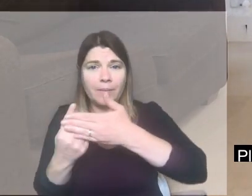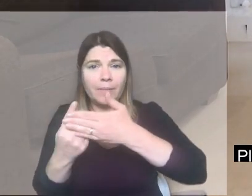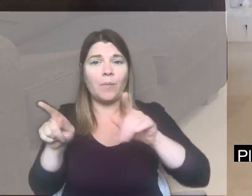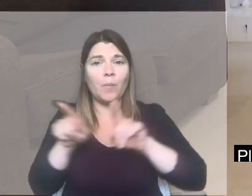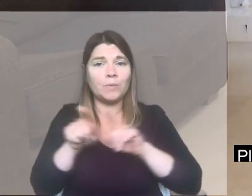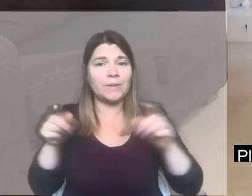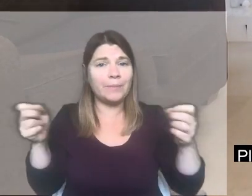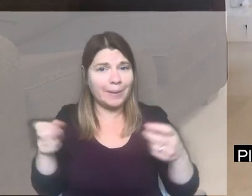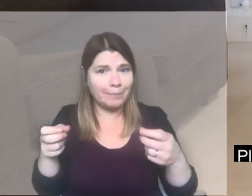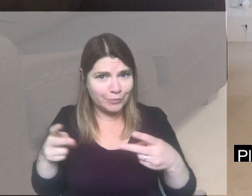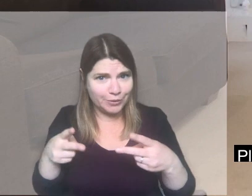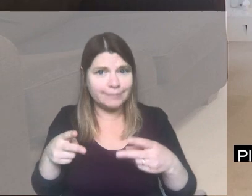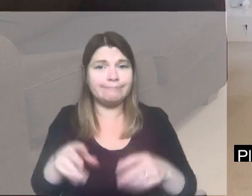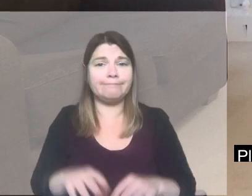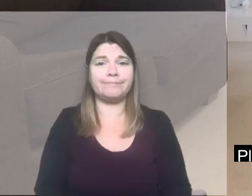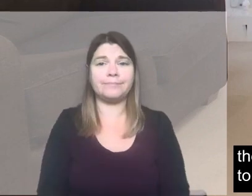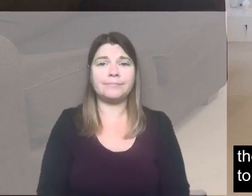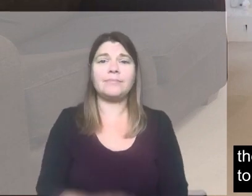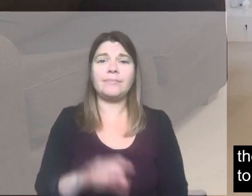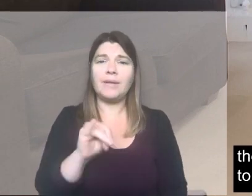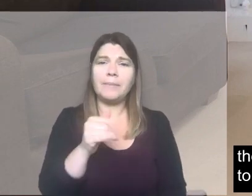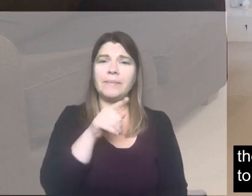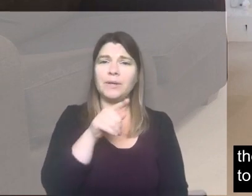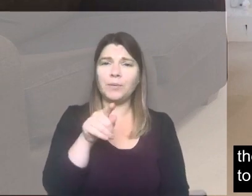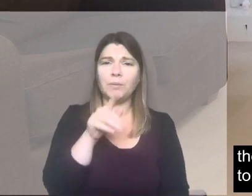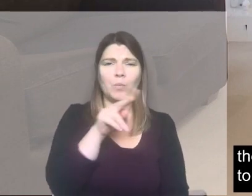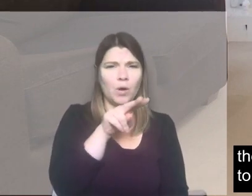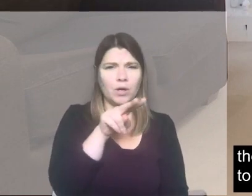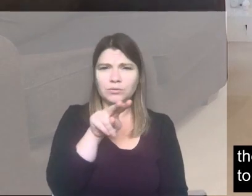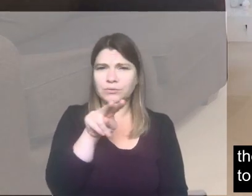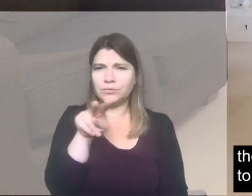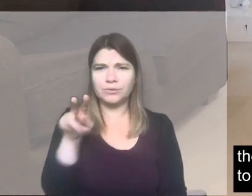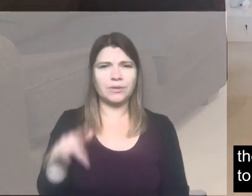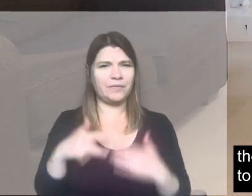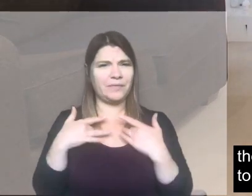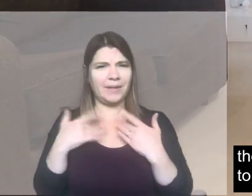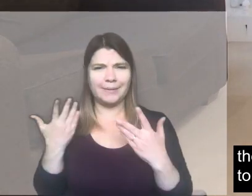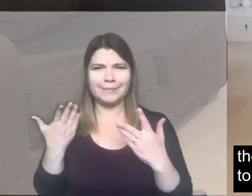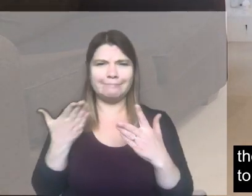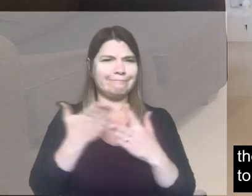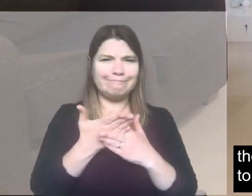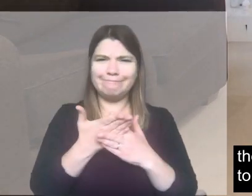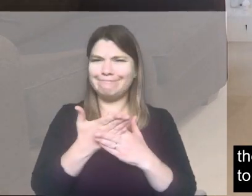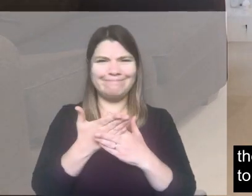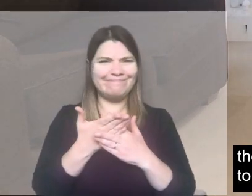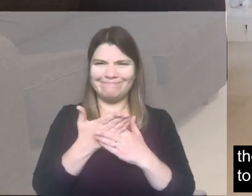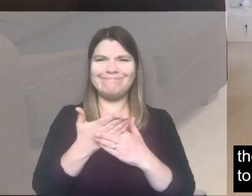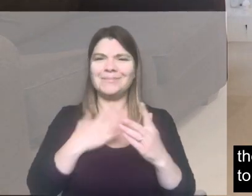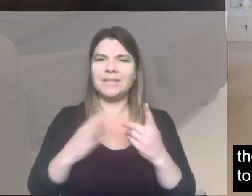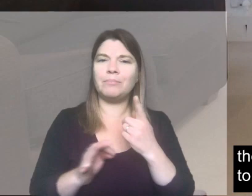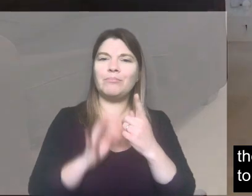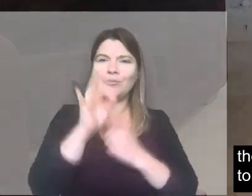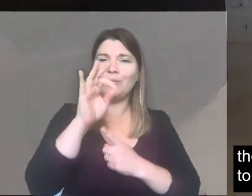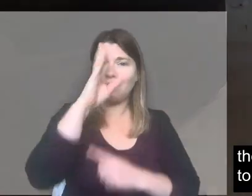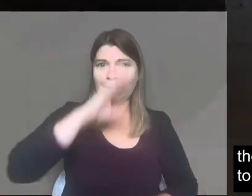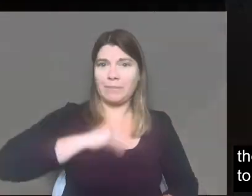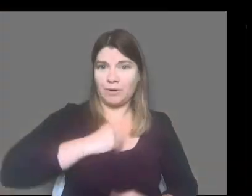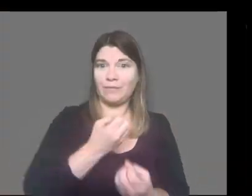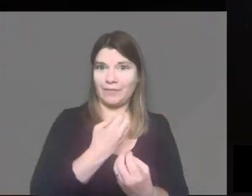captioning. Please do let us know if there's anything else that we could do to make this easier for you to access.